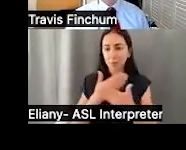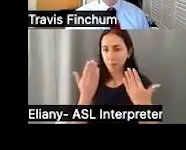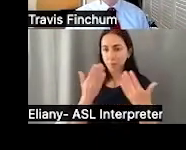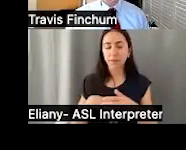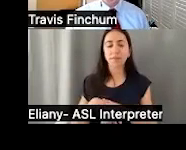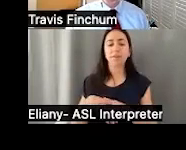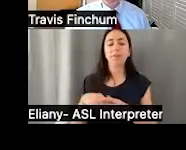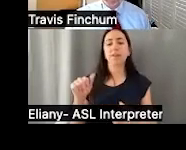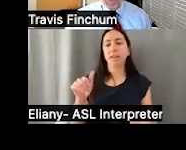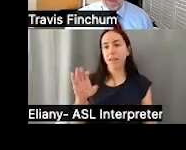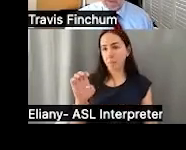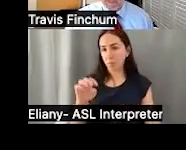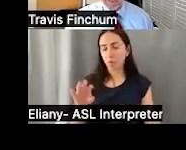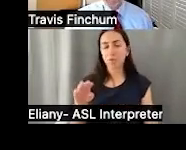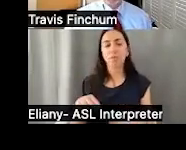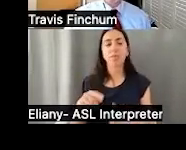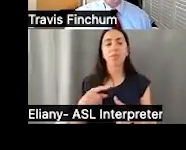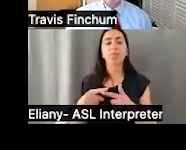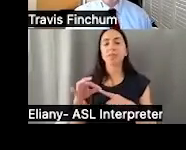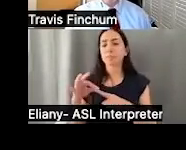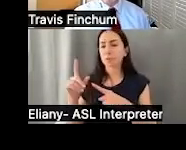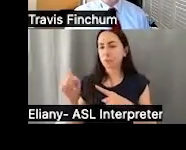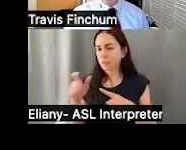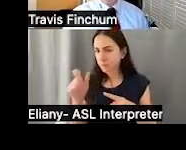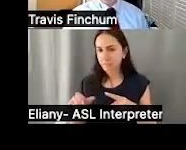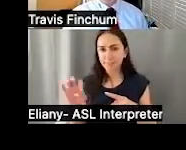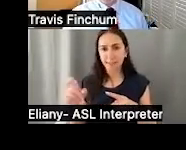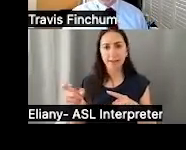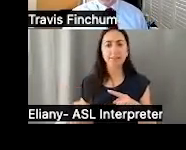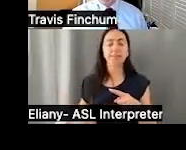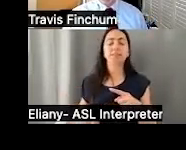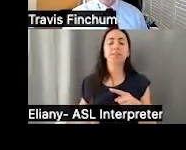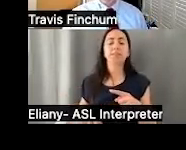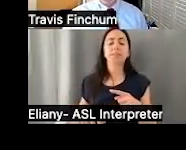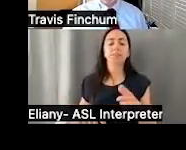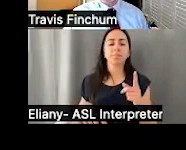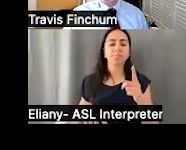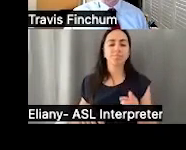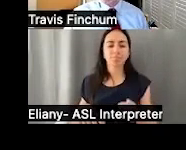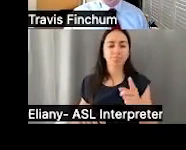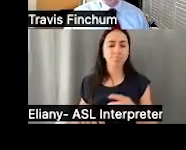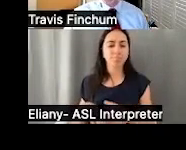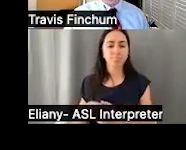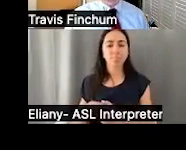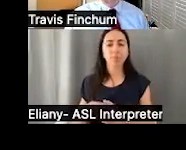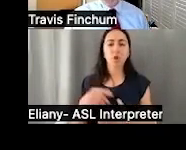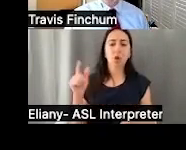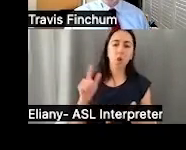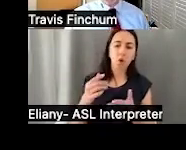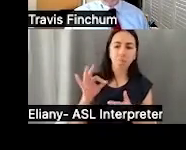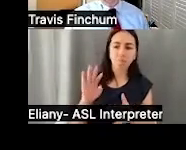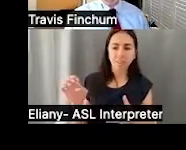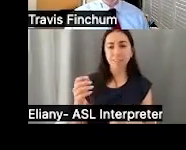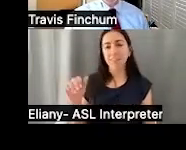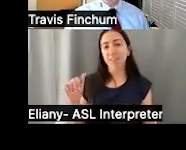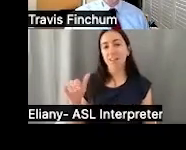ABLE account. Special needs trusts do not grow tax-free. Just a couple of the other ones, like lower fees, the ABLE account is